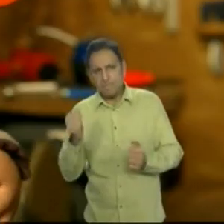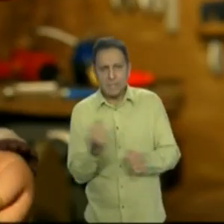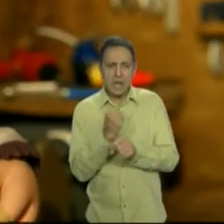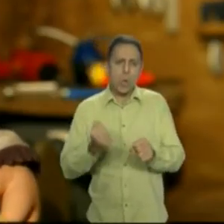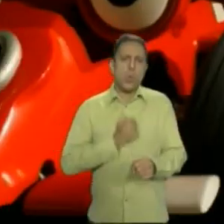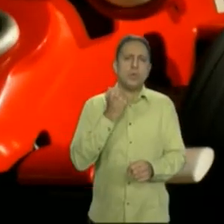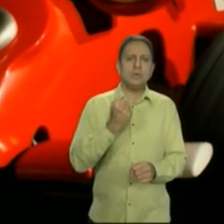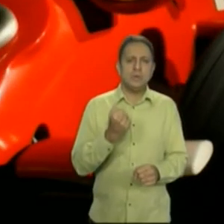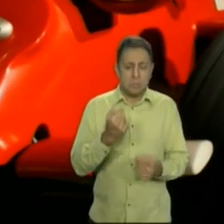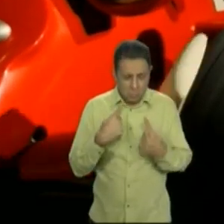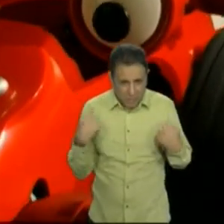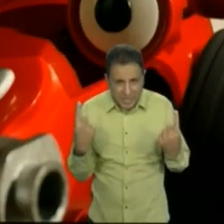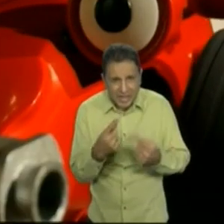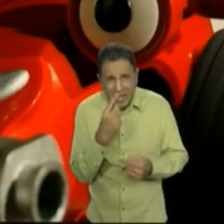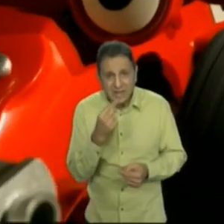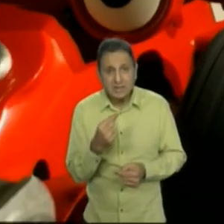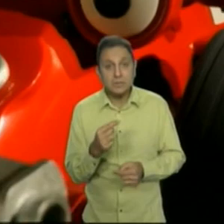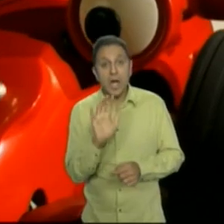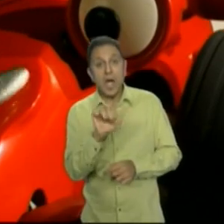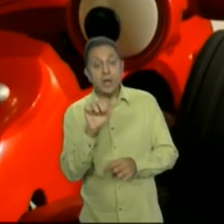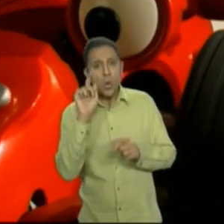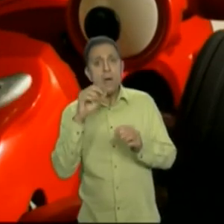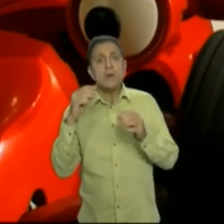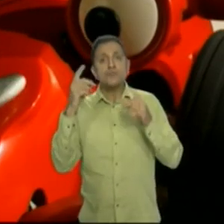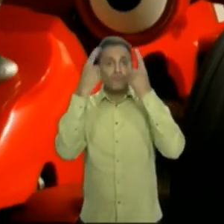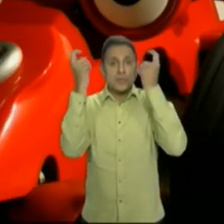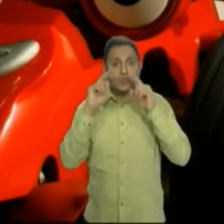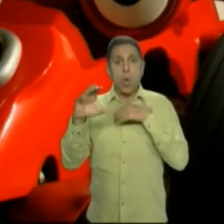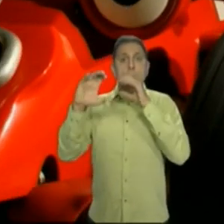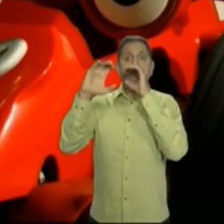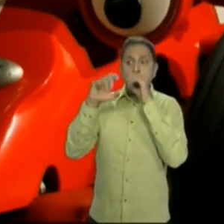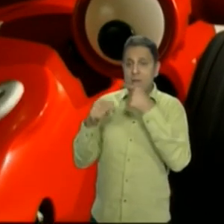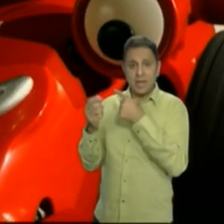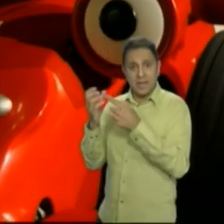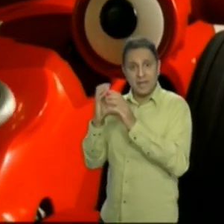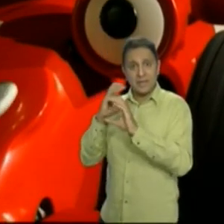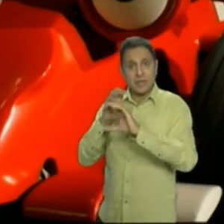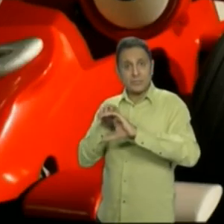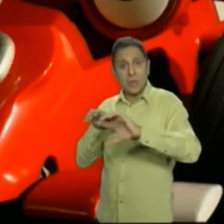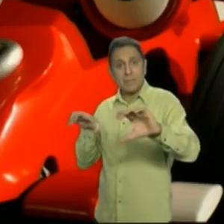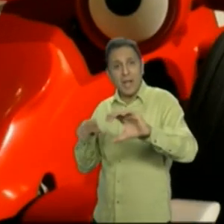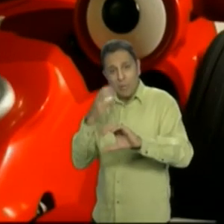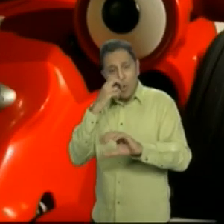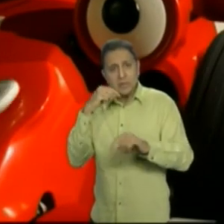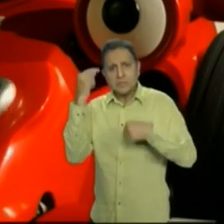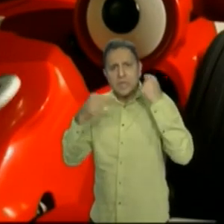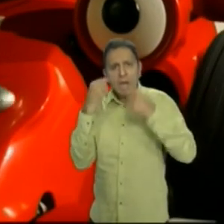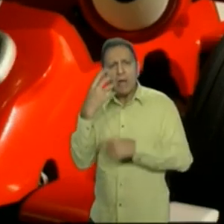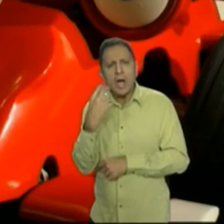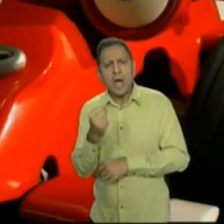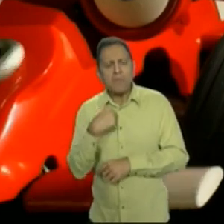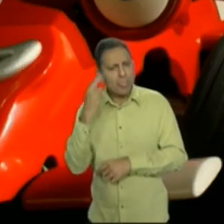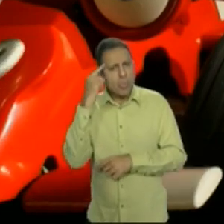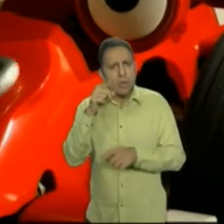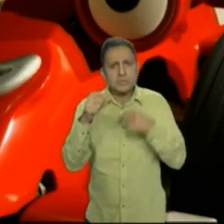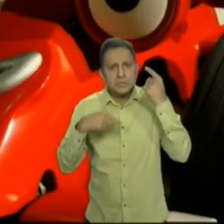We can? Yeah. Big Chris blew into this piece of old exhaust and made a sound. Just imagine what sounds we could make with lots